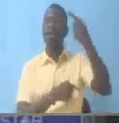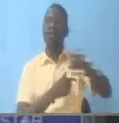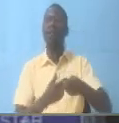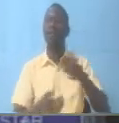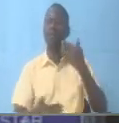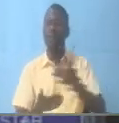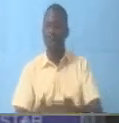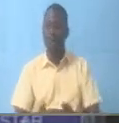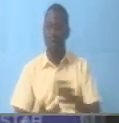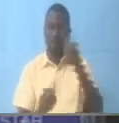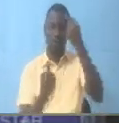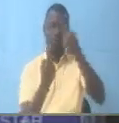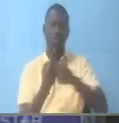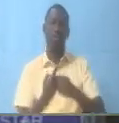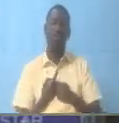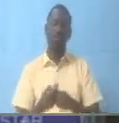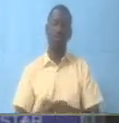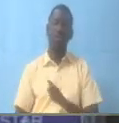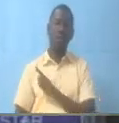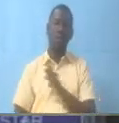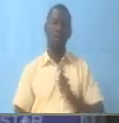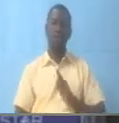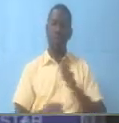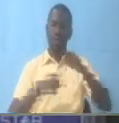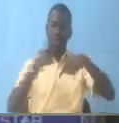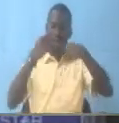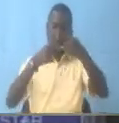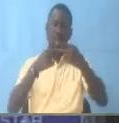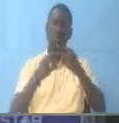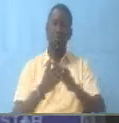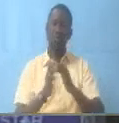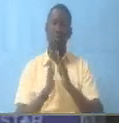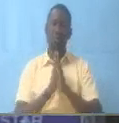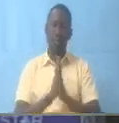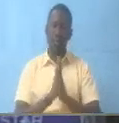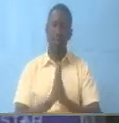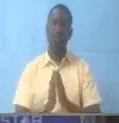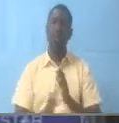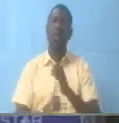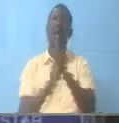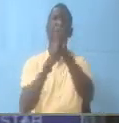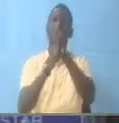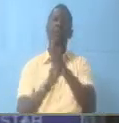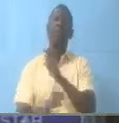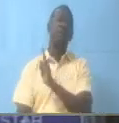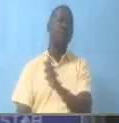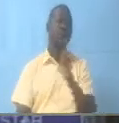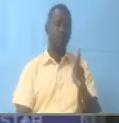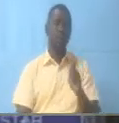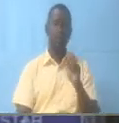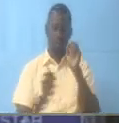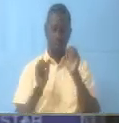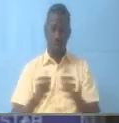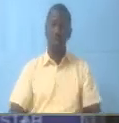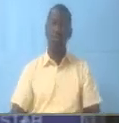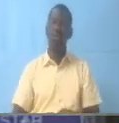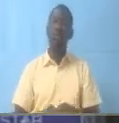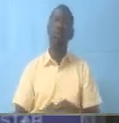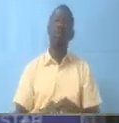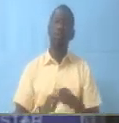this month. We continue to pray that you shall grant each and every one of them to be able